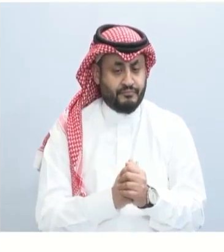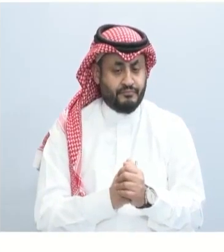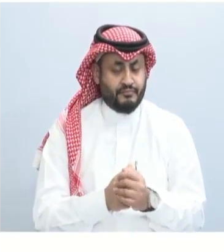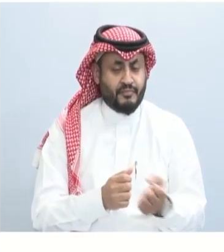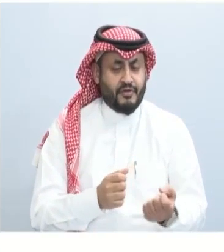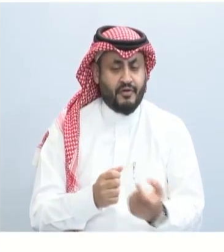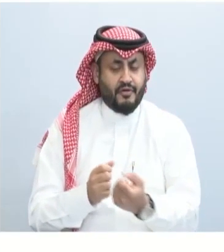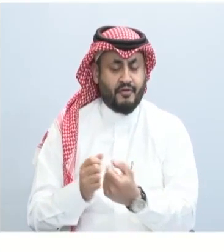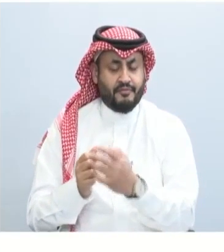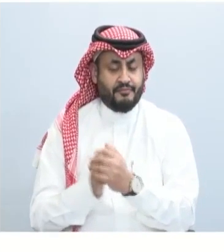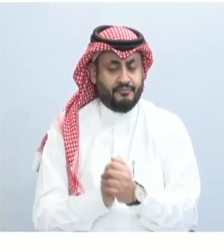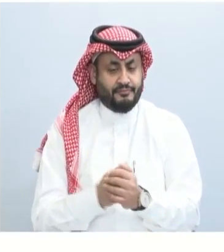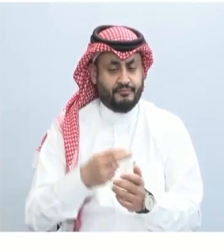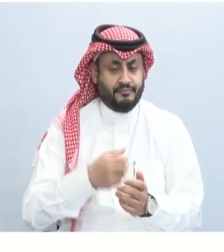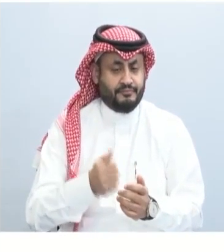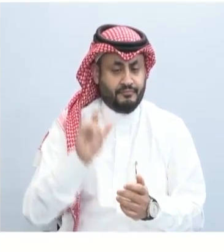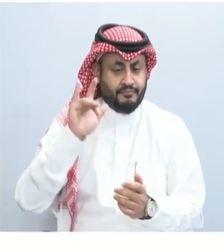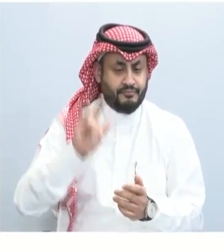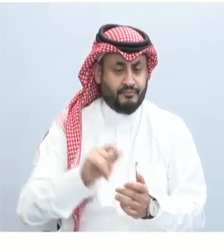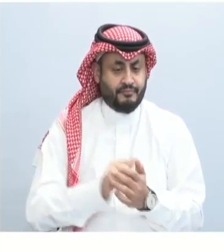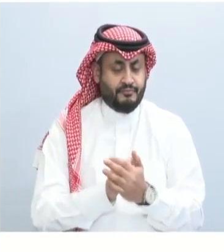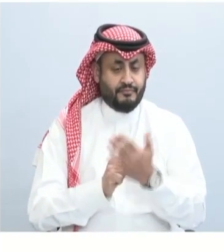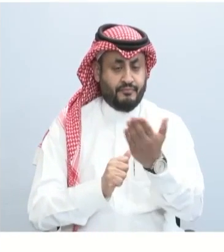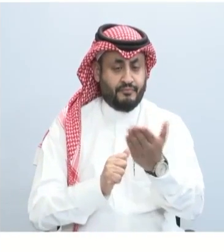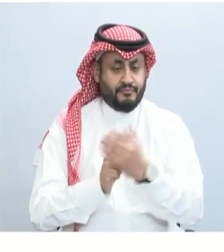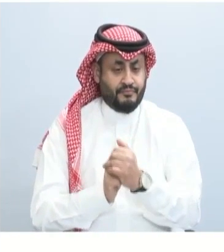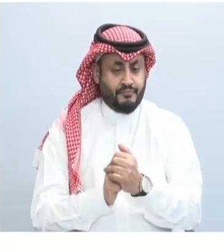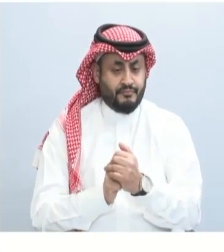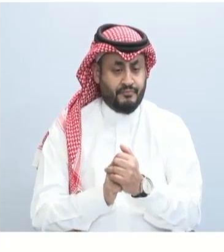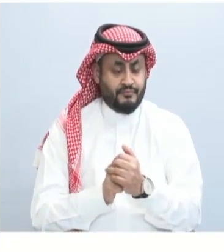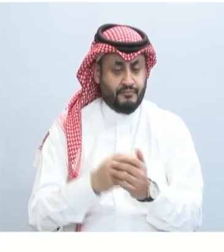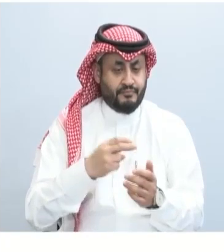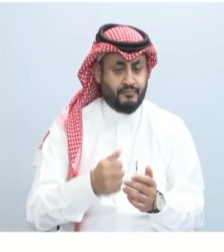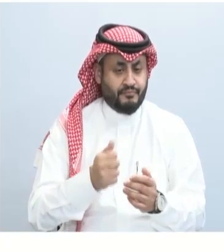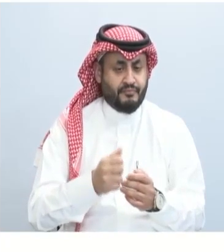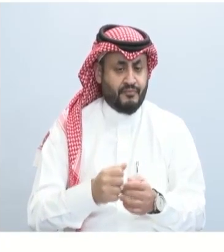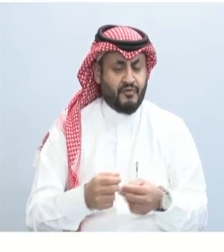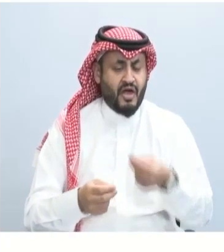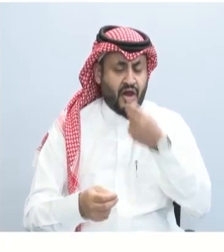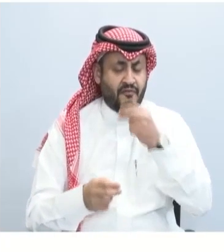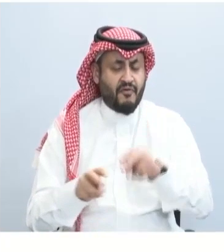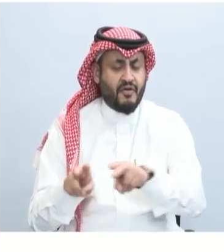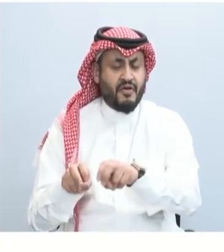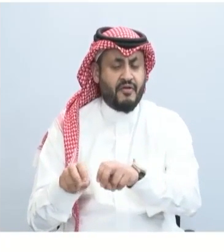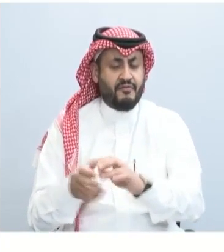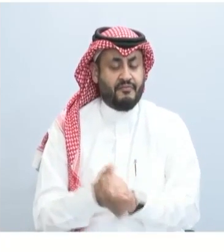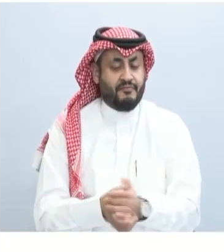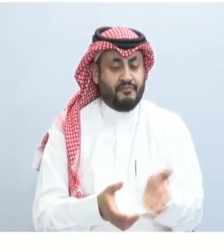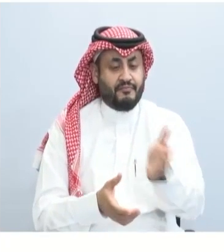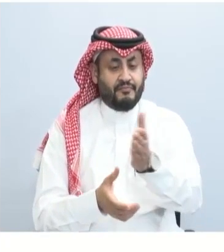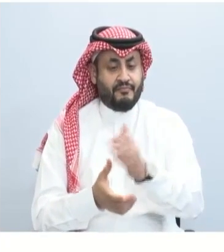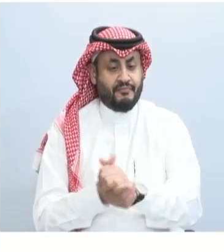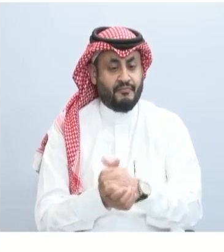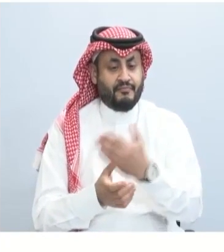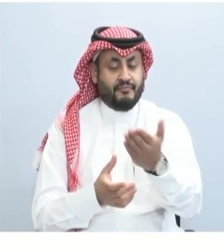Hey, say with me, hay, which is food for different animals. And then